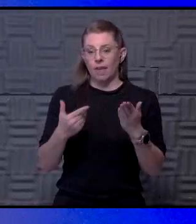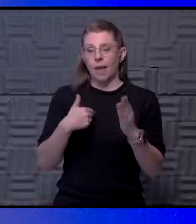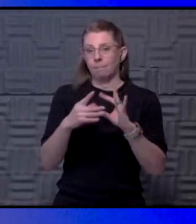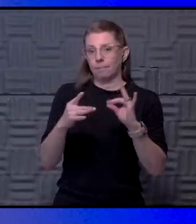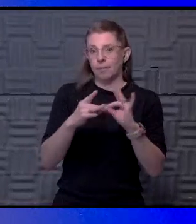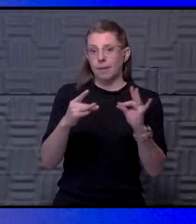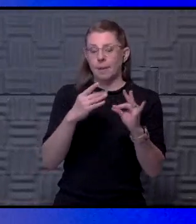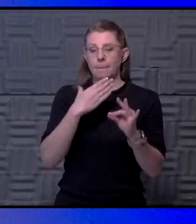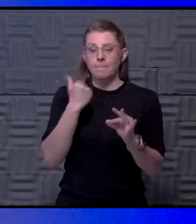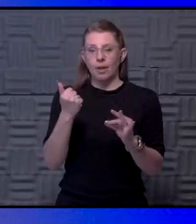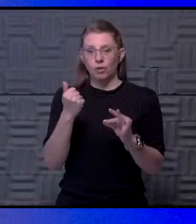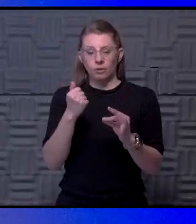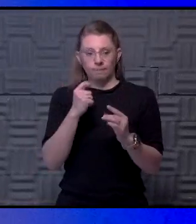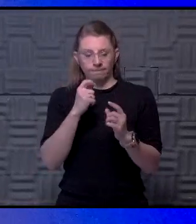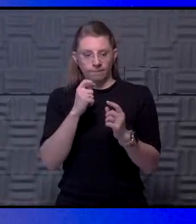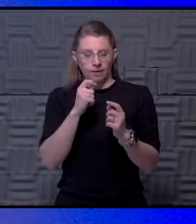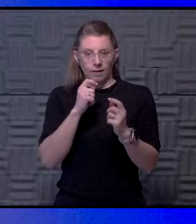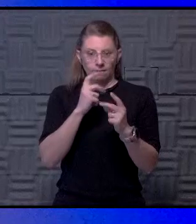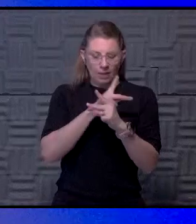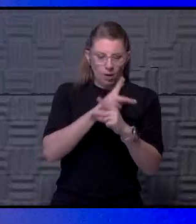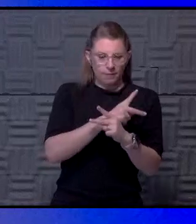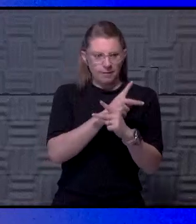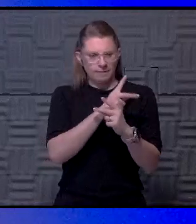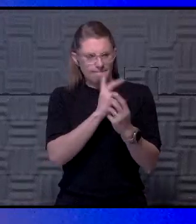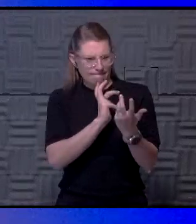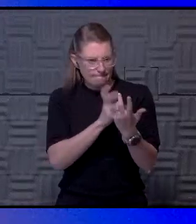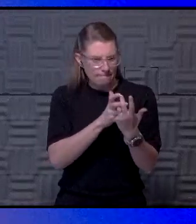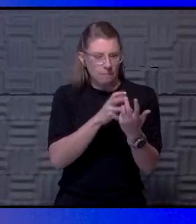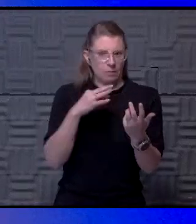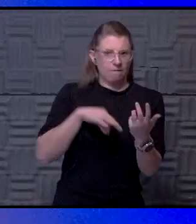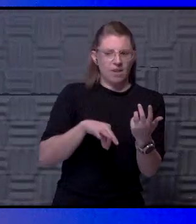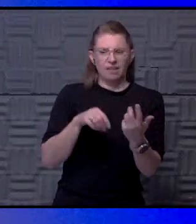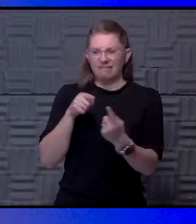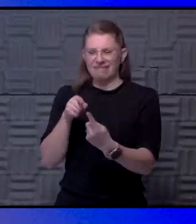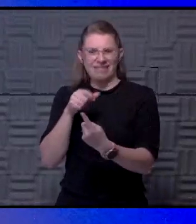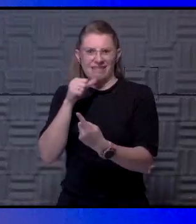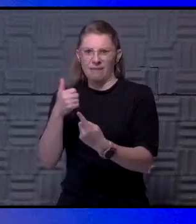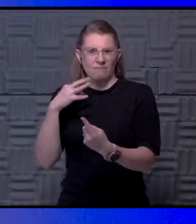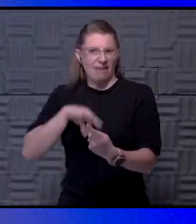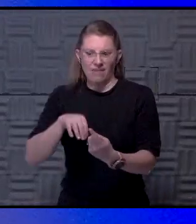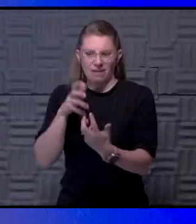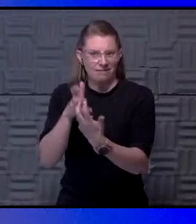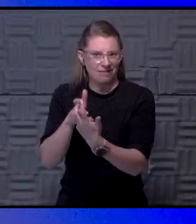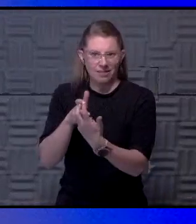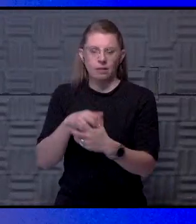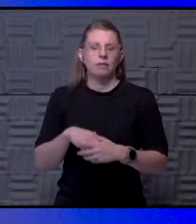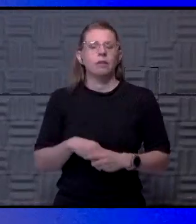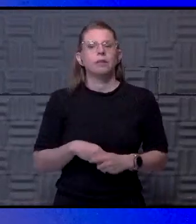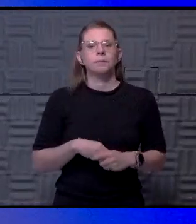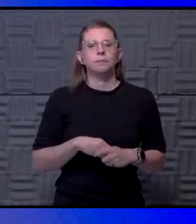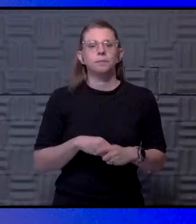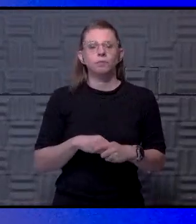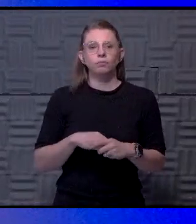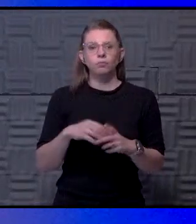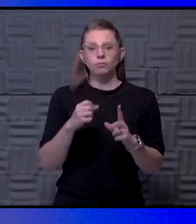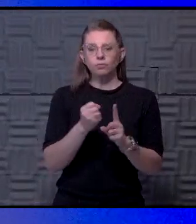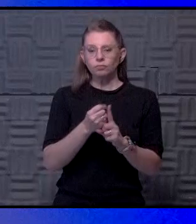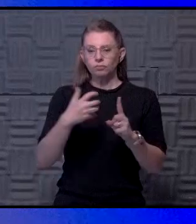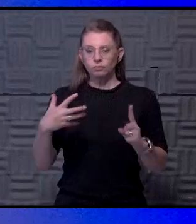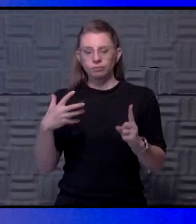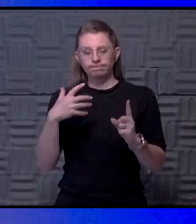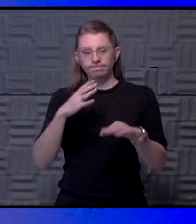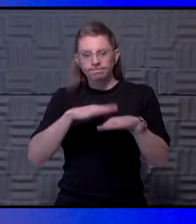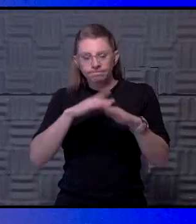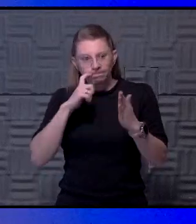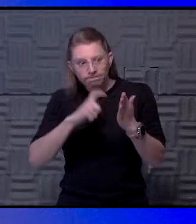better characterizing which patients benefit and which don't. And potential opportunities in terms of expanding indications. There may be